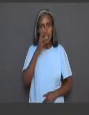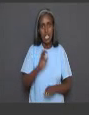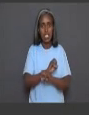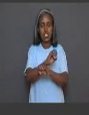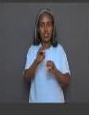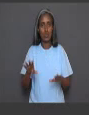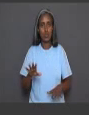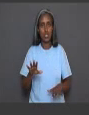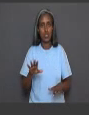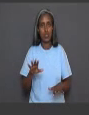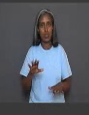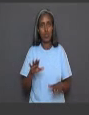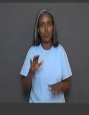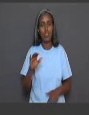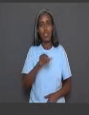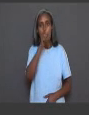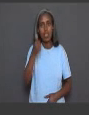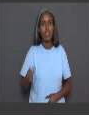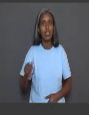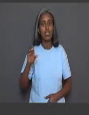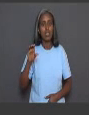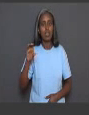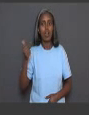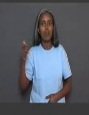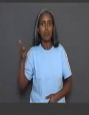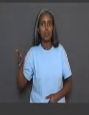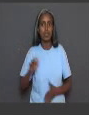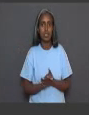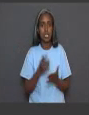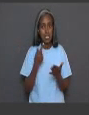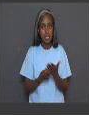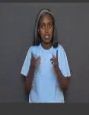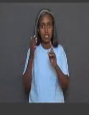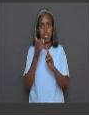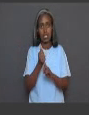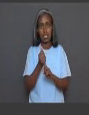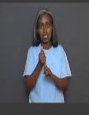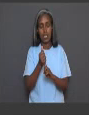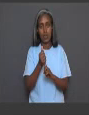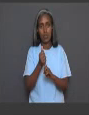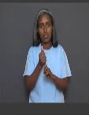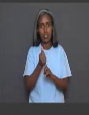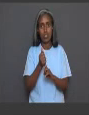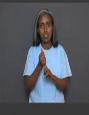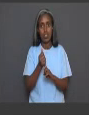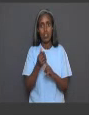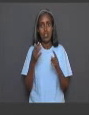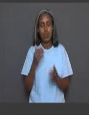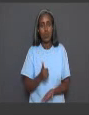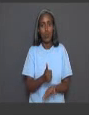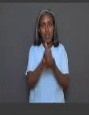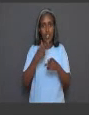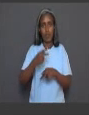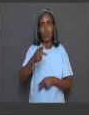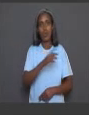redistribution of income. This includes welfare programs